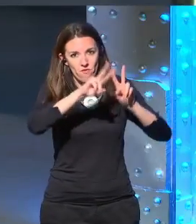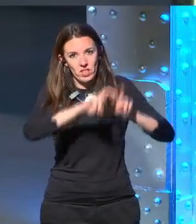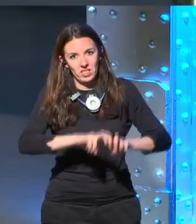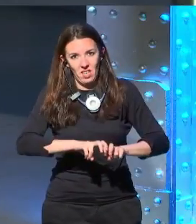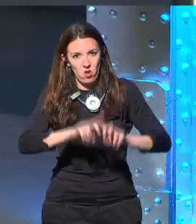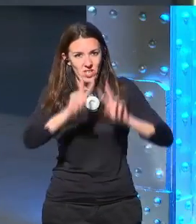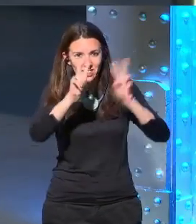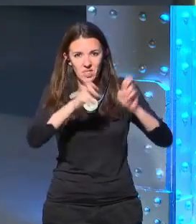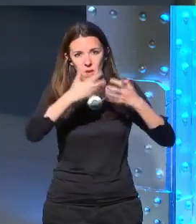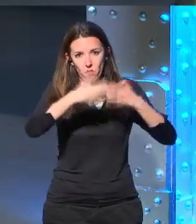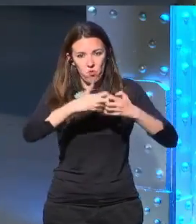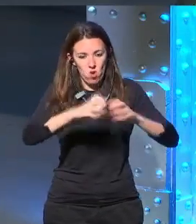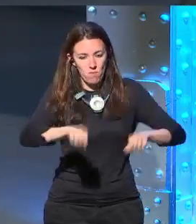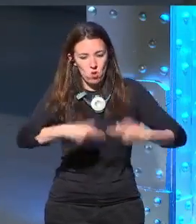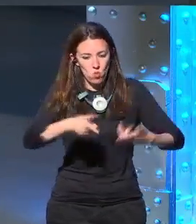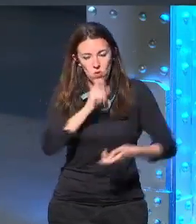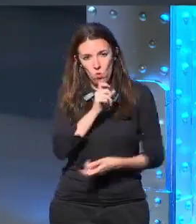genius without